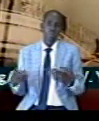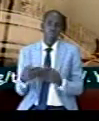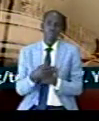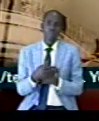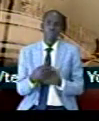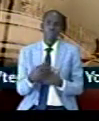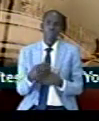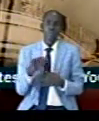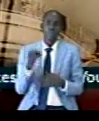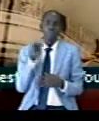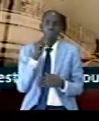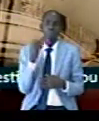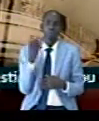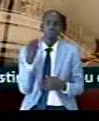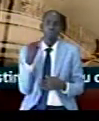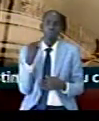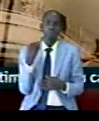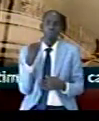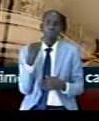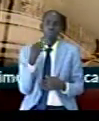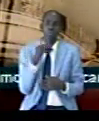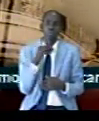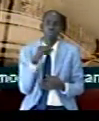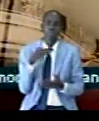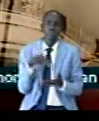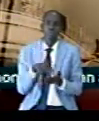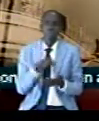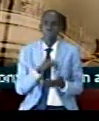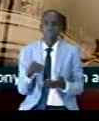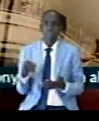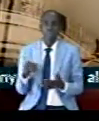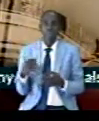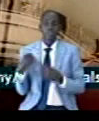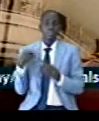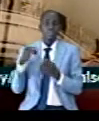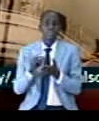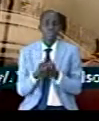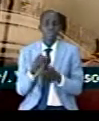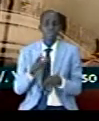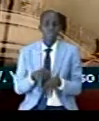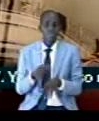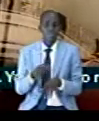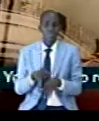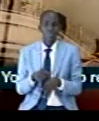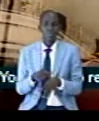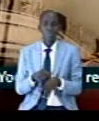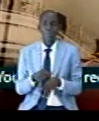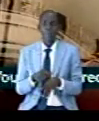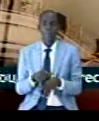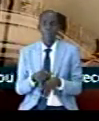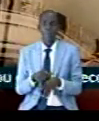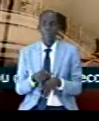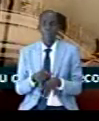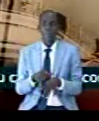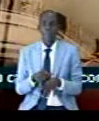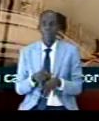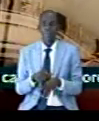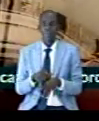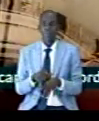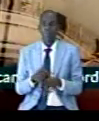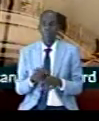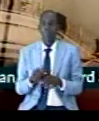up. From that time, she stopped standing up on her own. During the